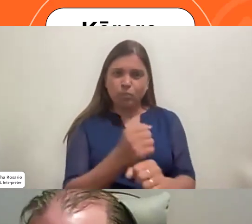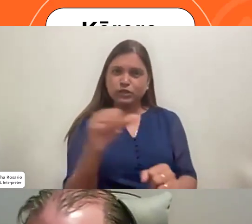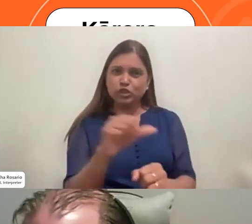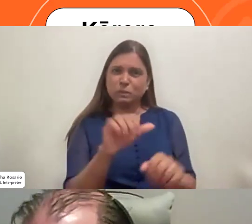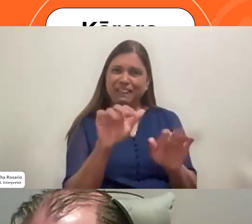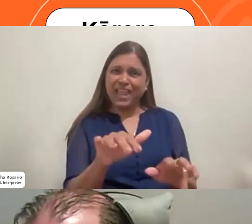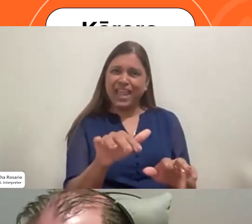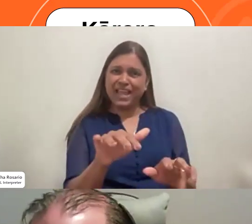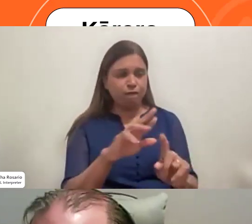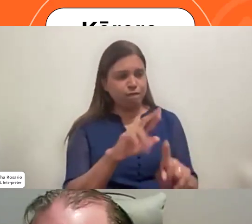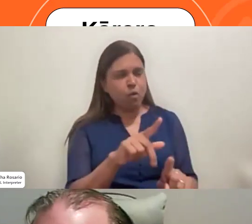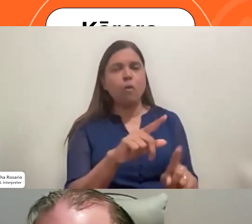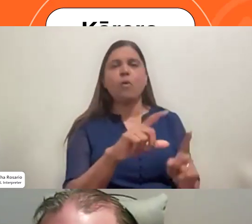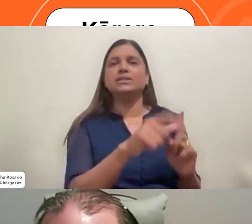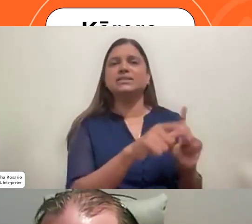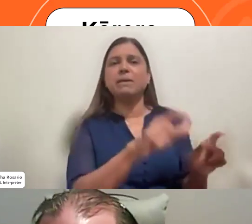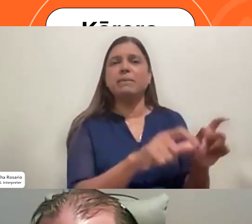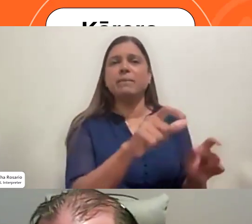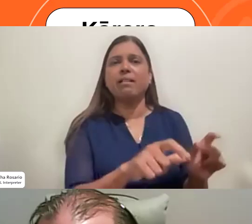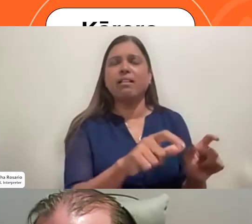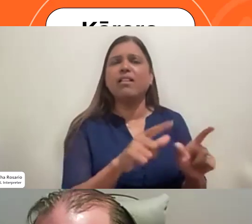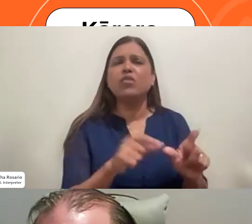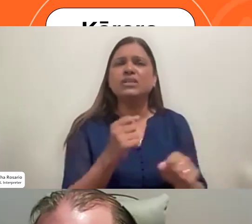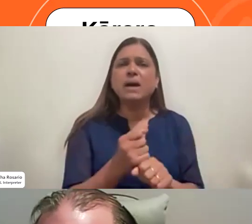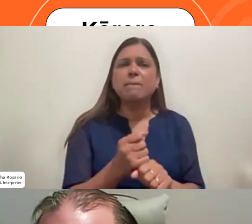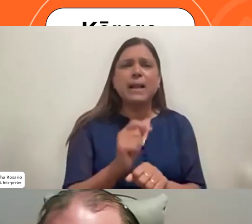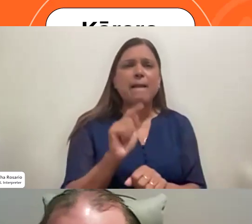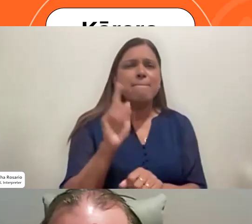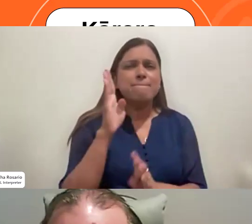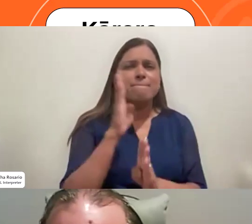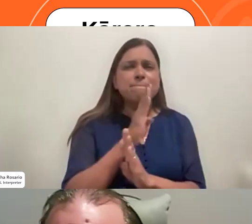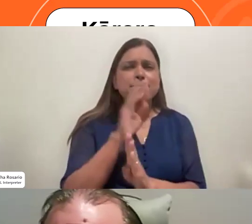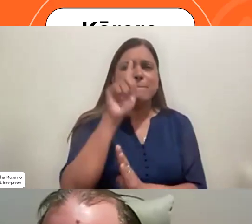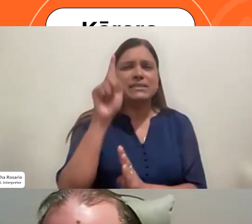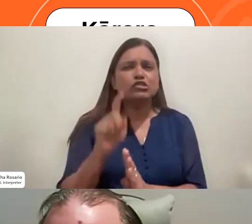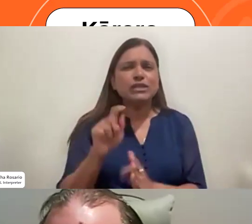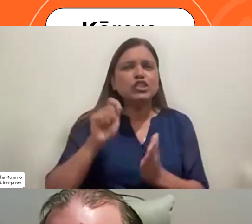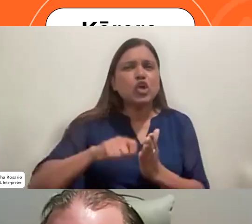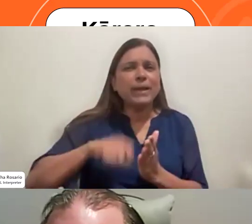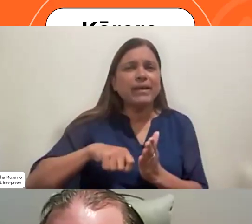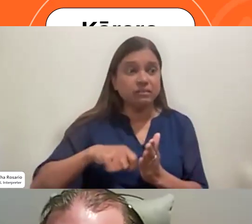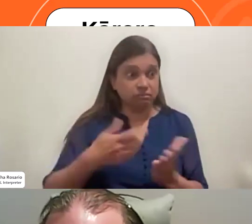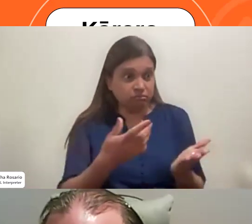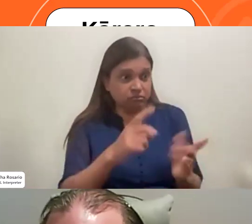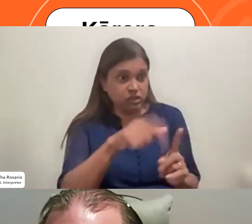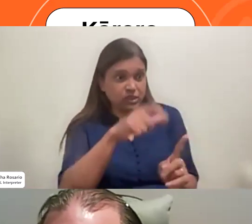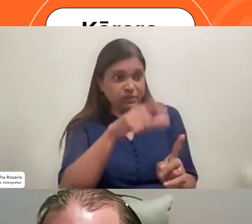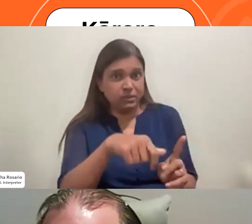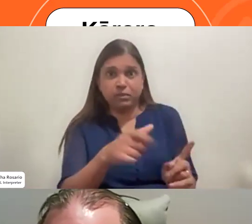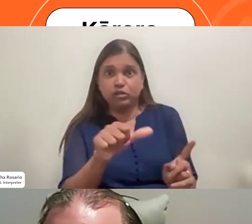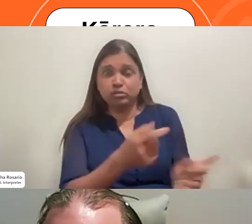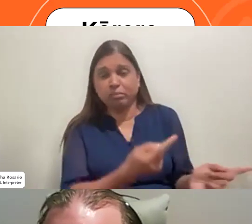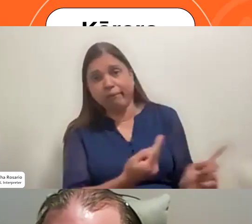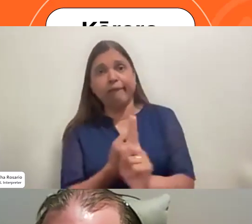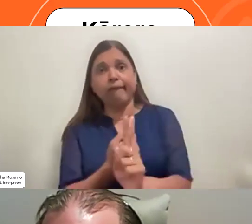the mystery shopping or to do the embedded accessibility training to help businesses understand and get